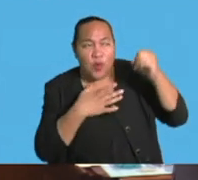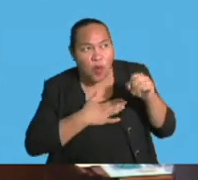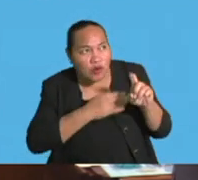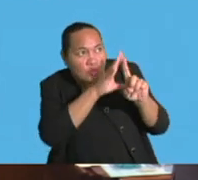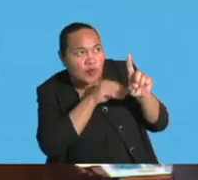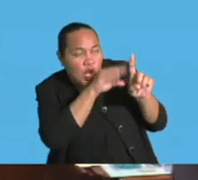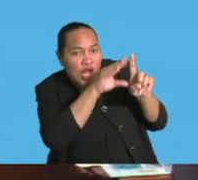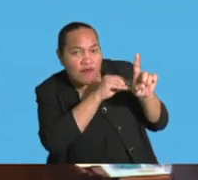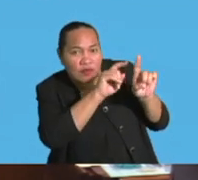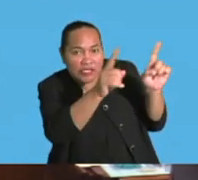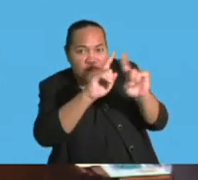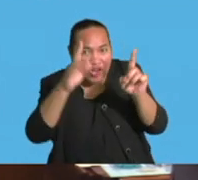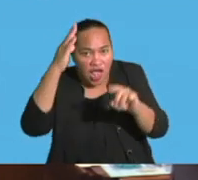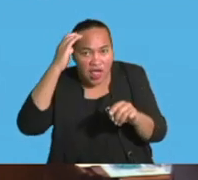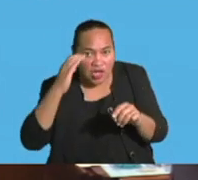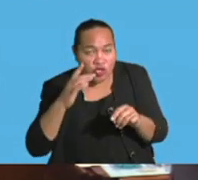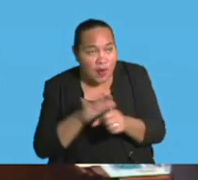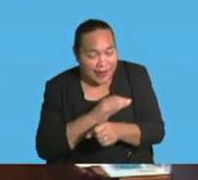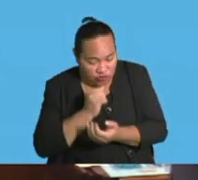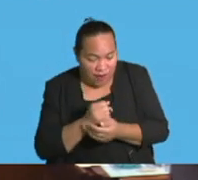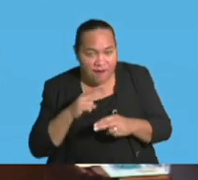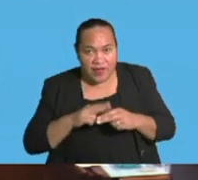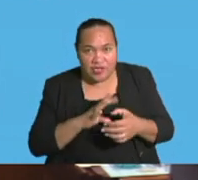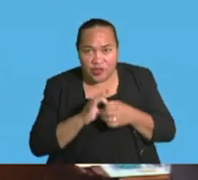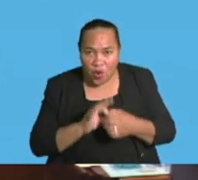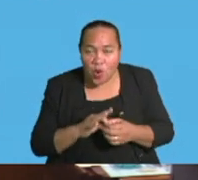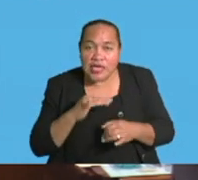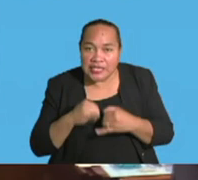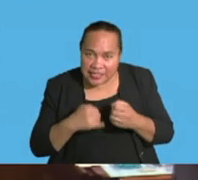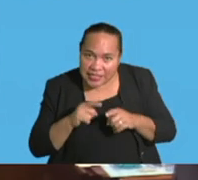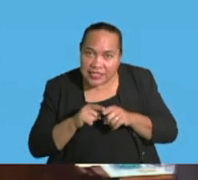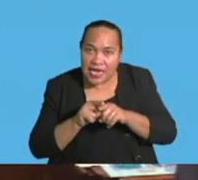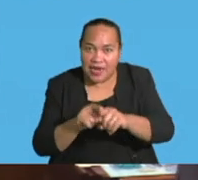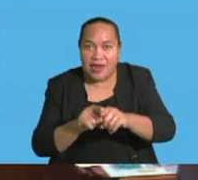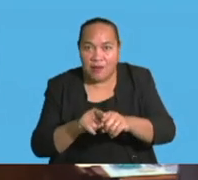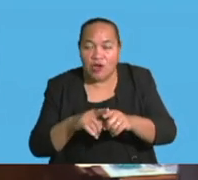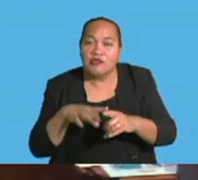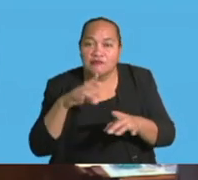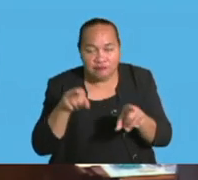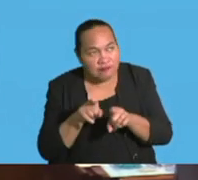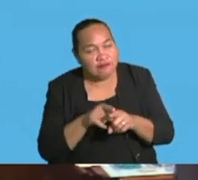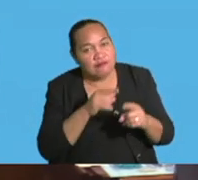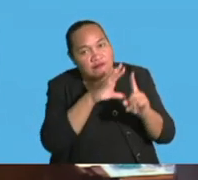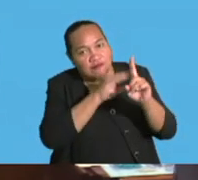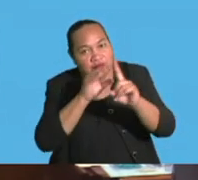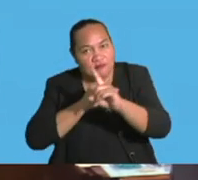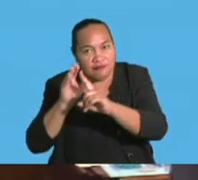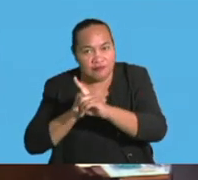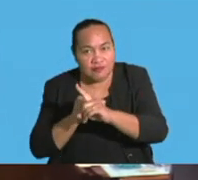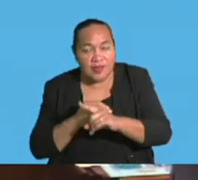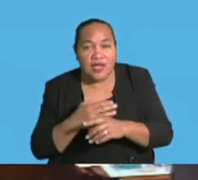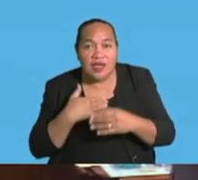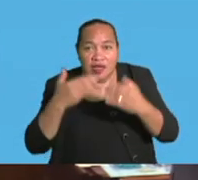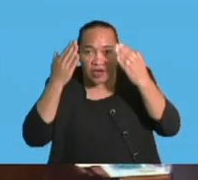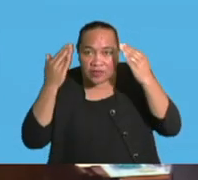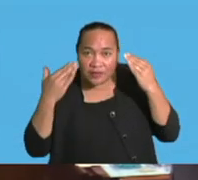countries to ensure that Fiji's forest sector is sustainable in every sense of the word. Honorable Speaker said,